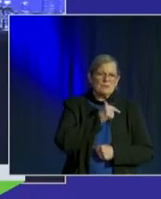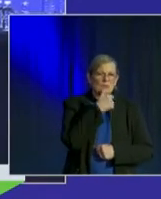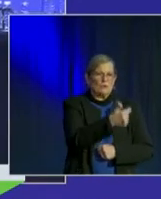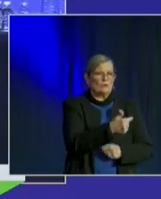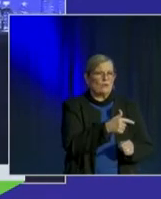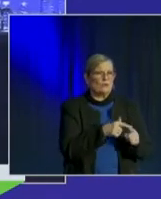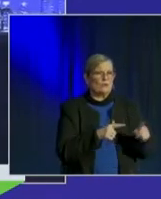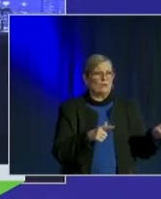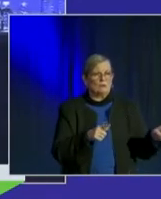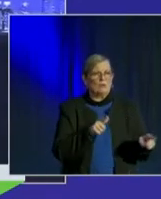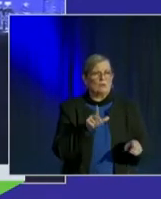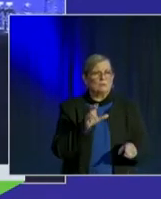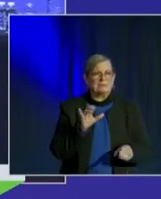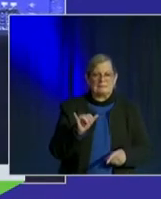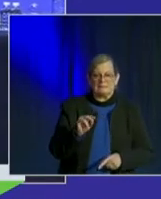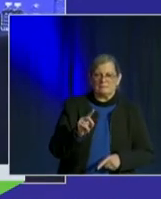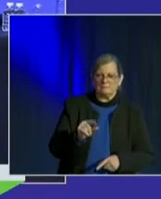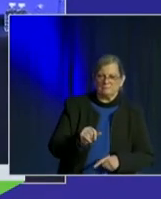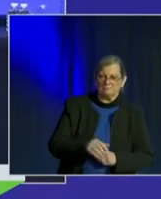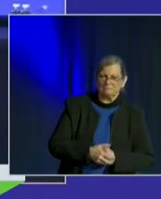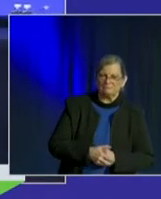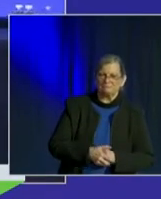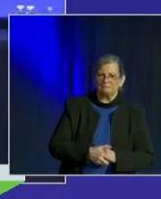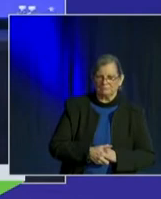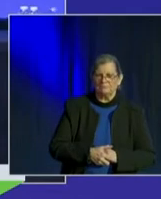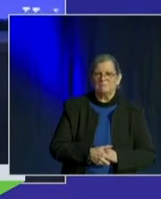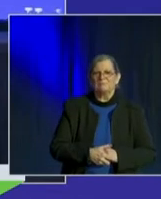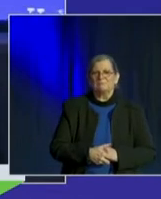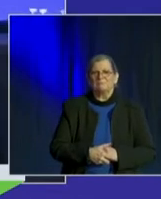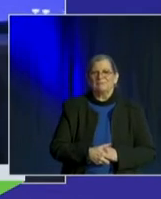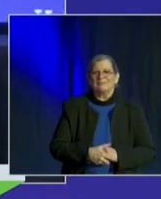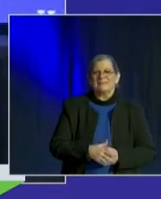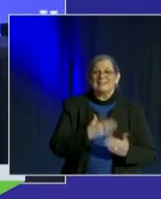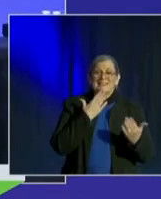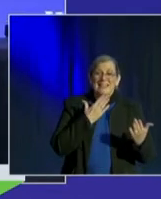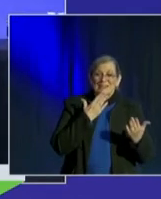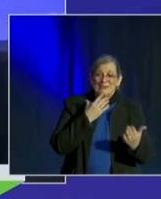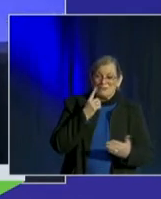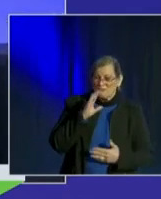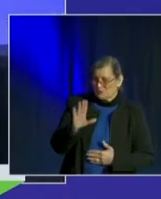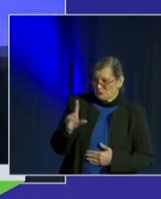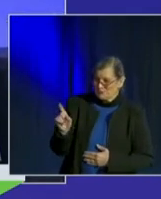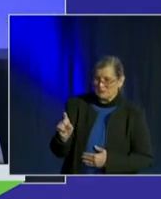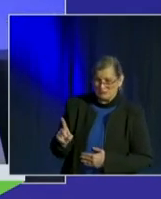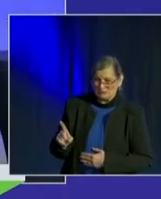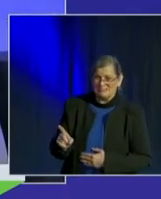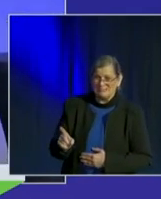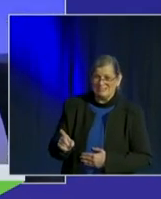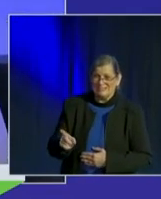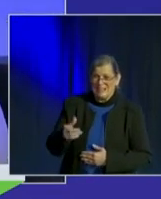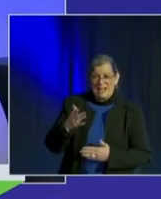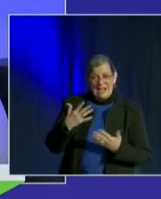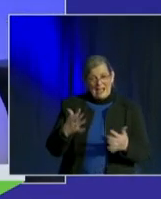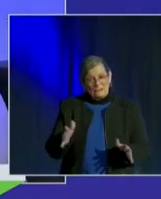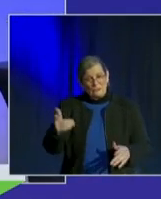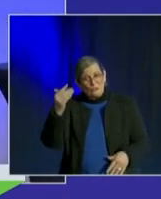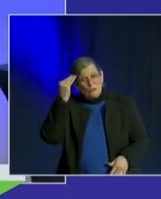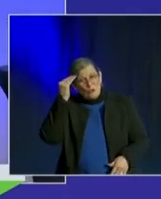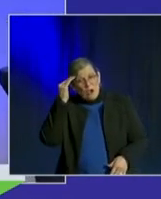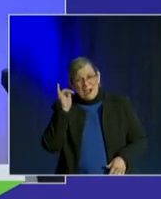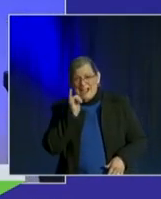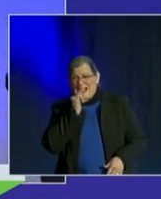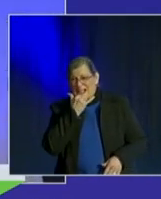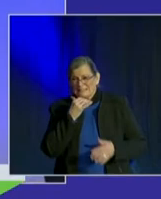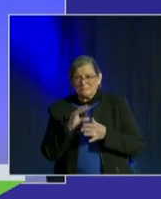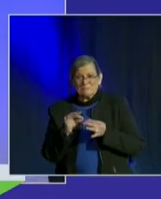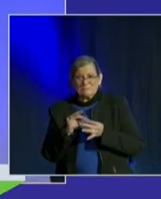Thank you, Commissioner, for your question. So as you know, the incident that the mayor was speaking of was